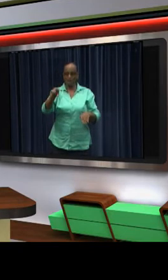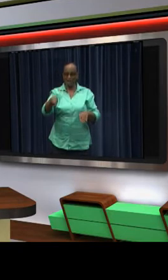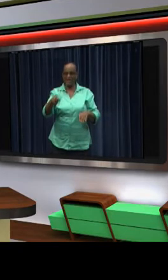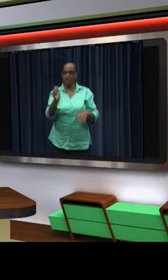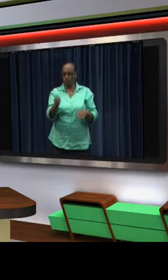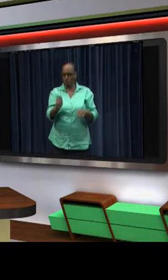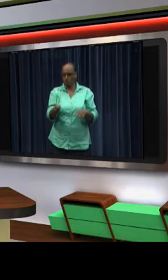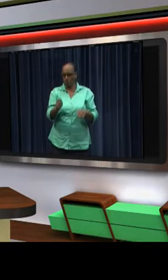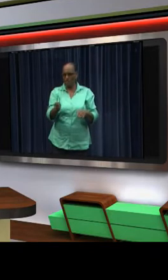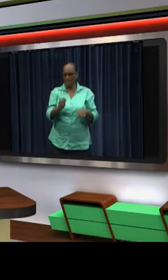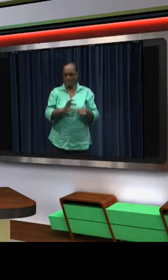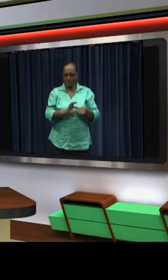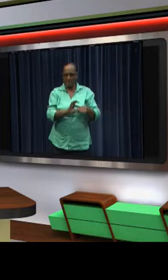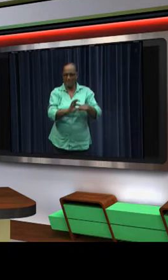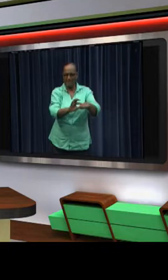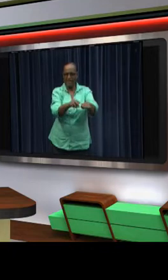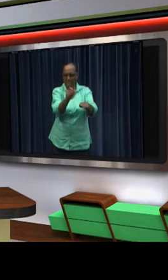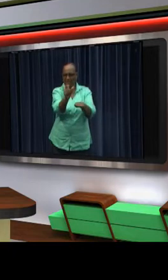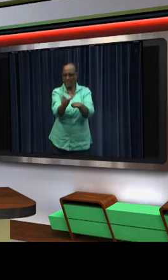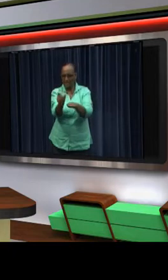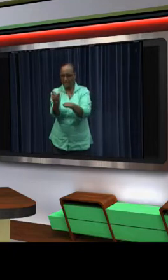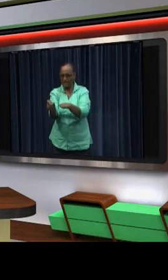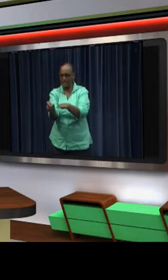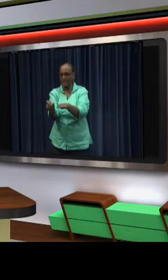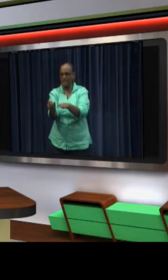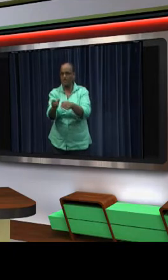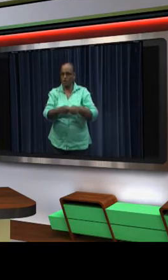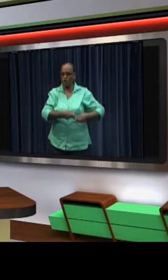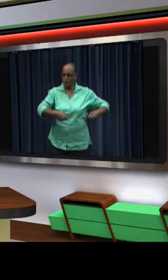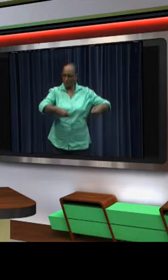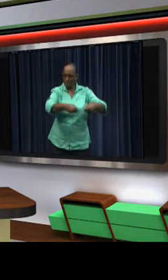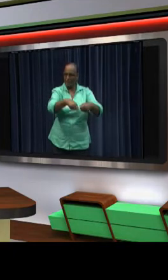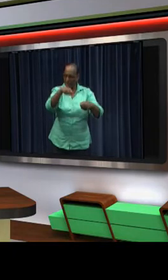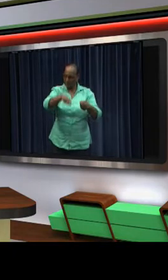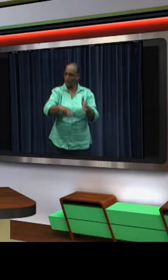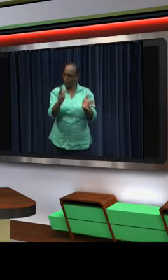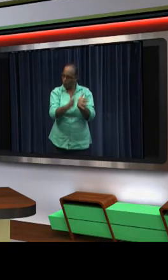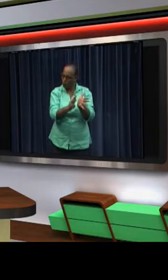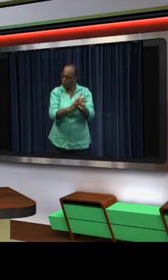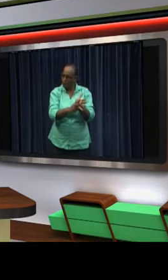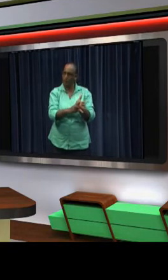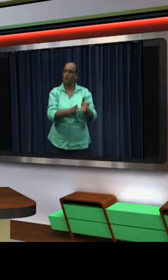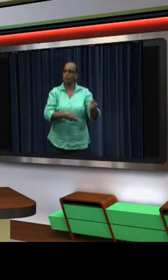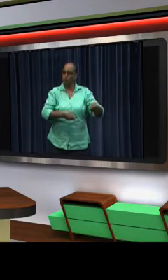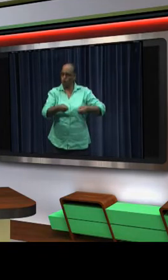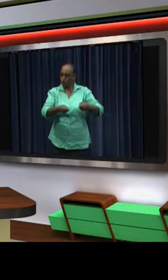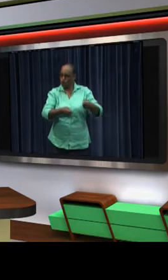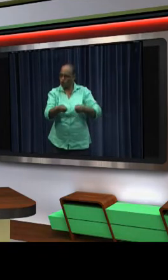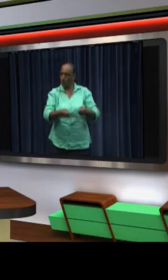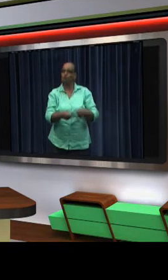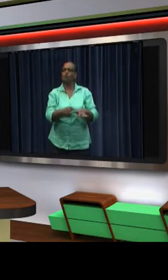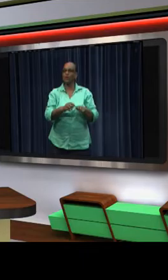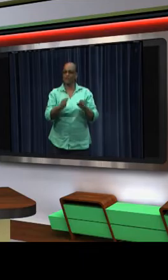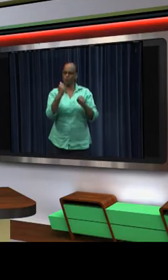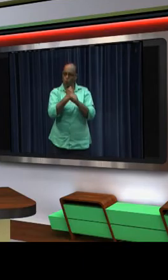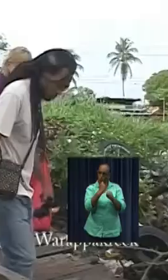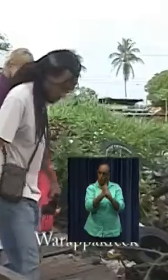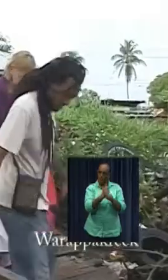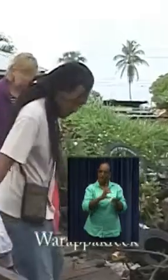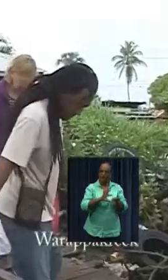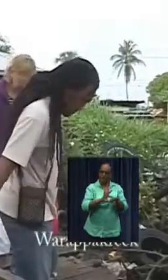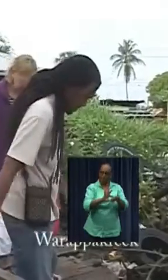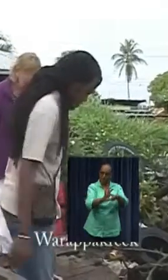Saki, chairman of the Guides Association, said this law will bring structure in the work of